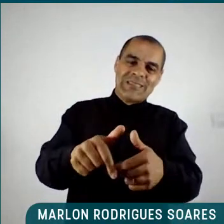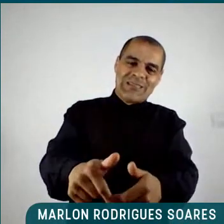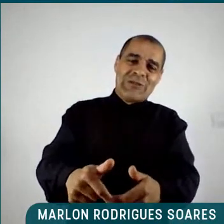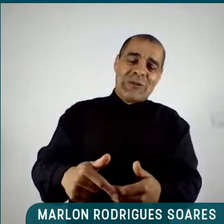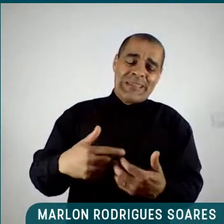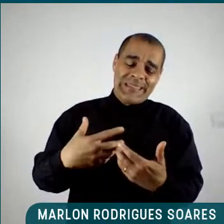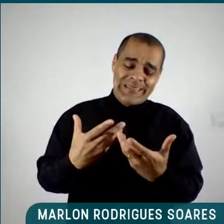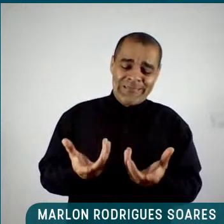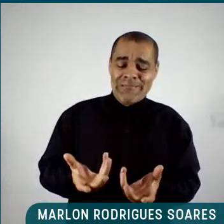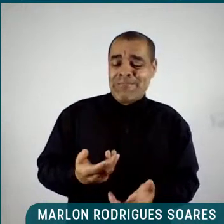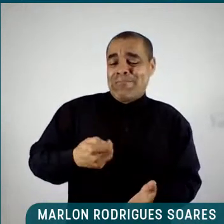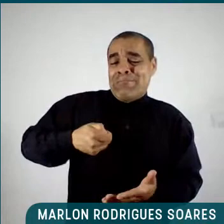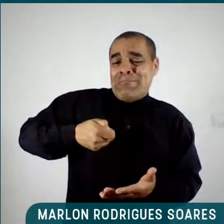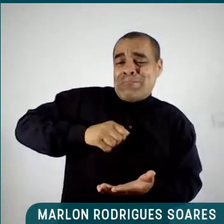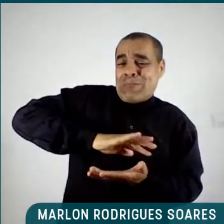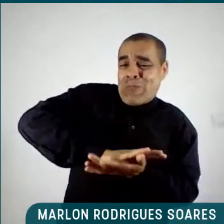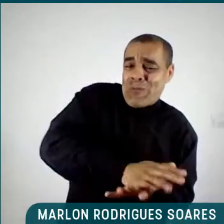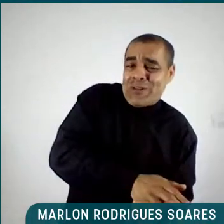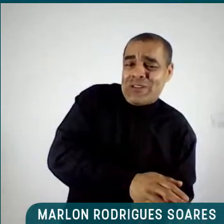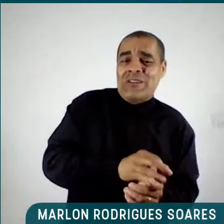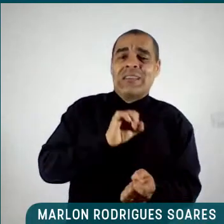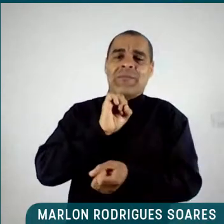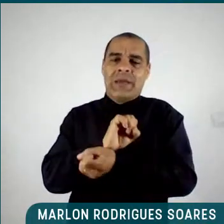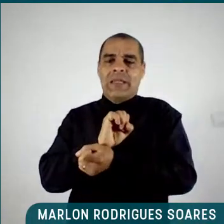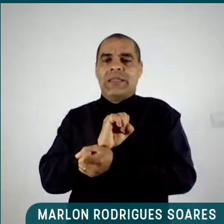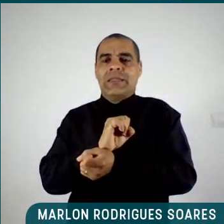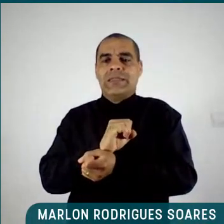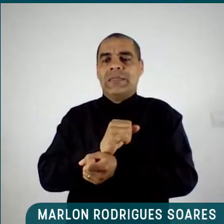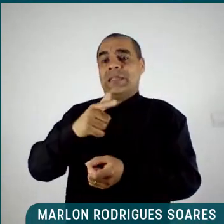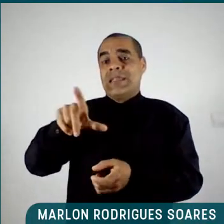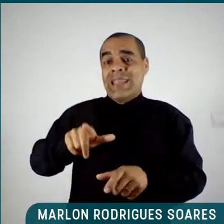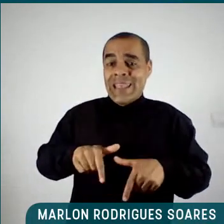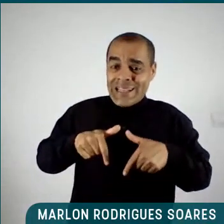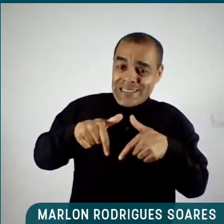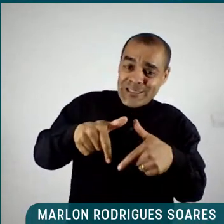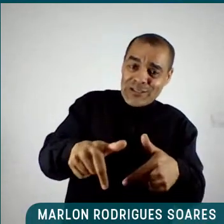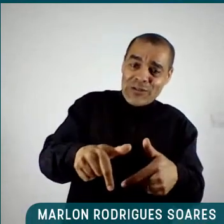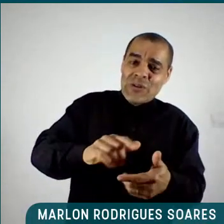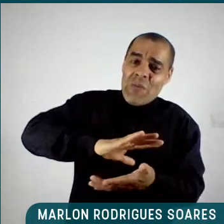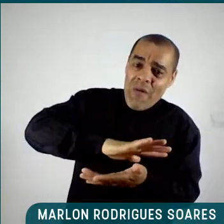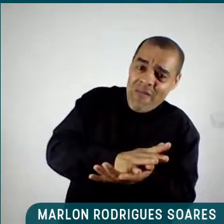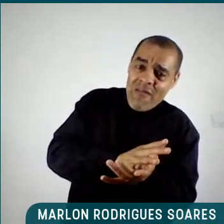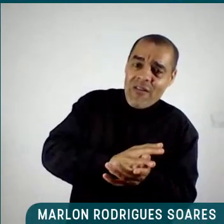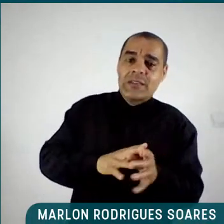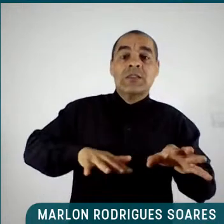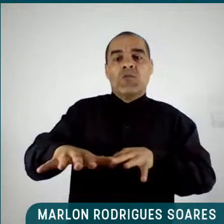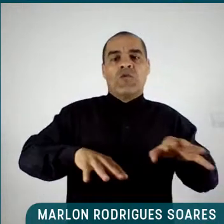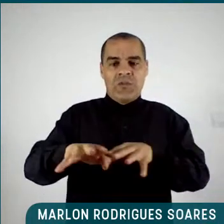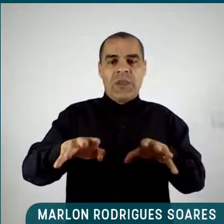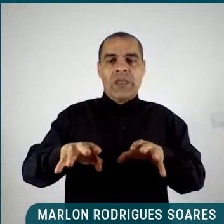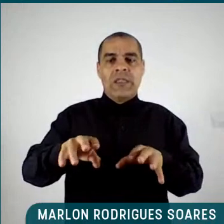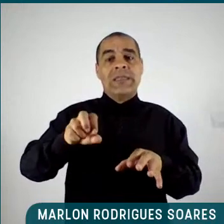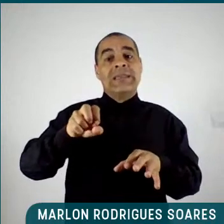We know that there are oppressing actions that play,